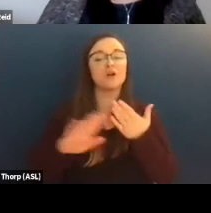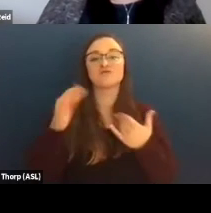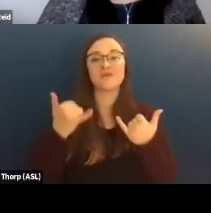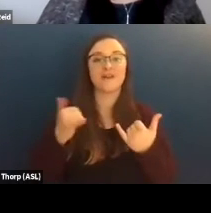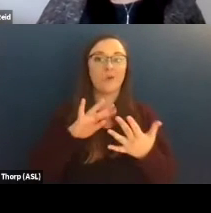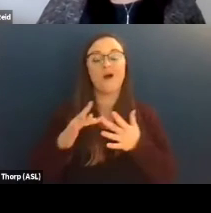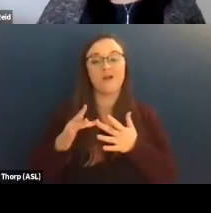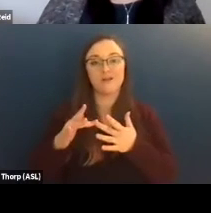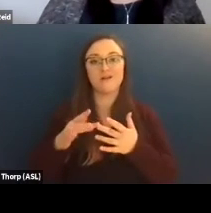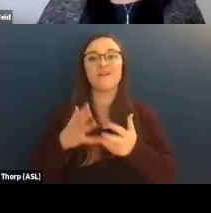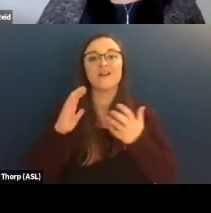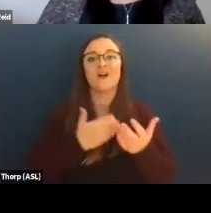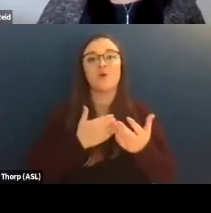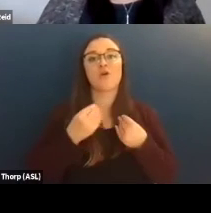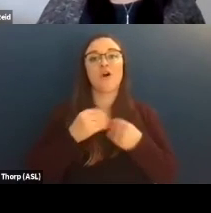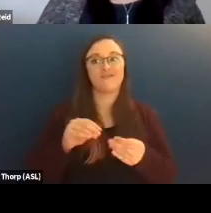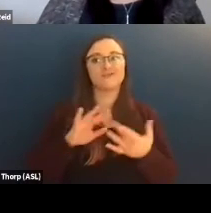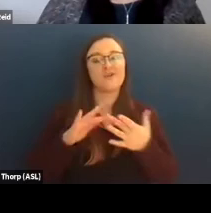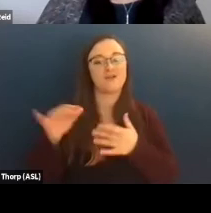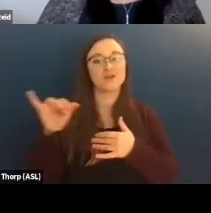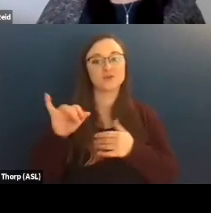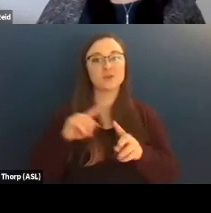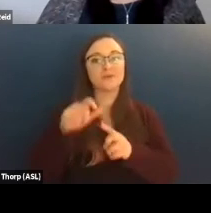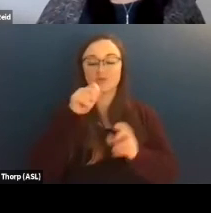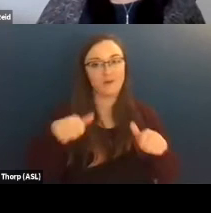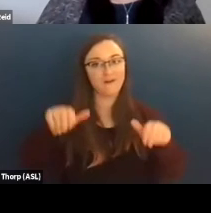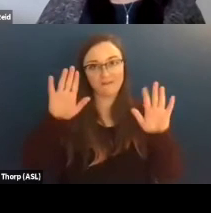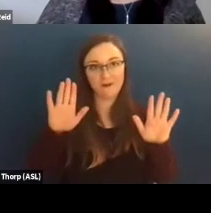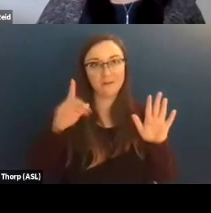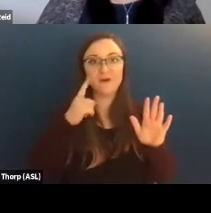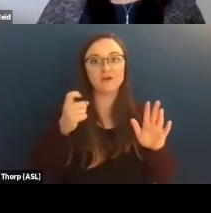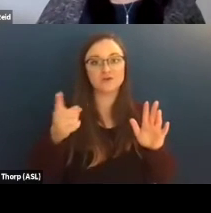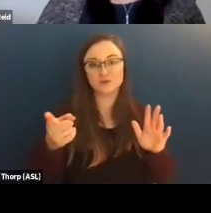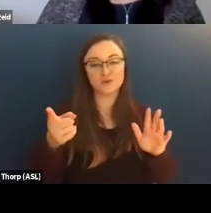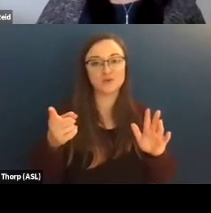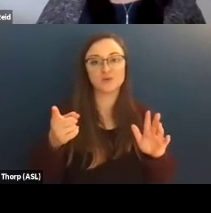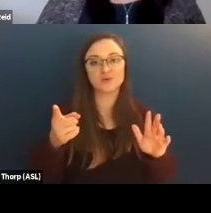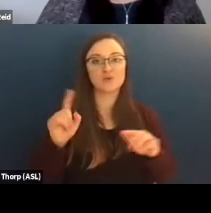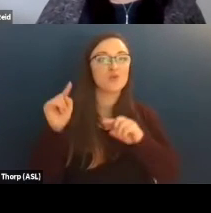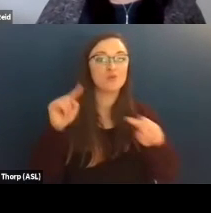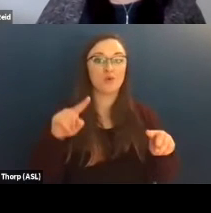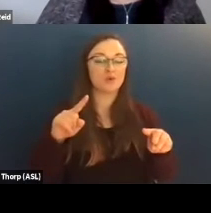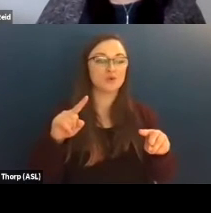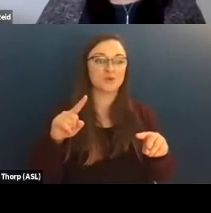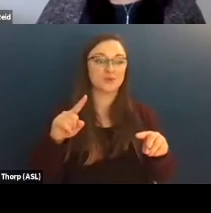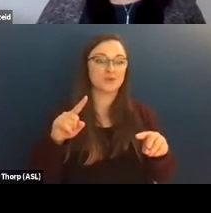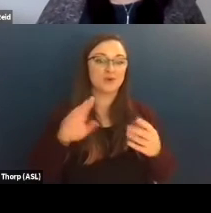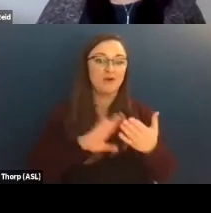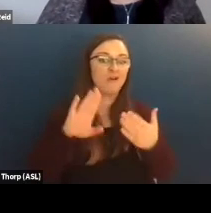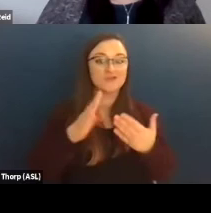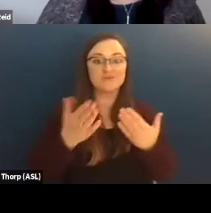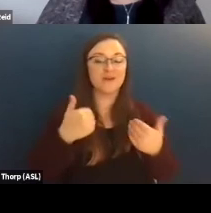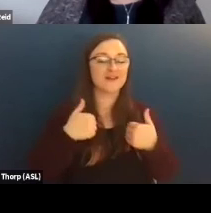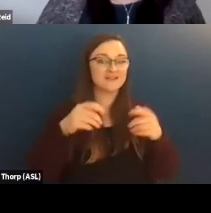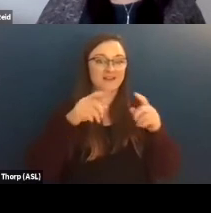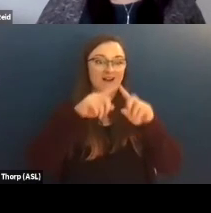key offices. But don't give up on the process because you go to a campus and maybe there's a sign on the door.